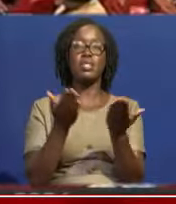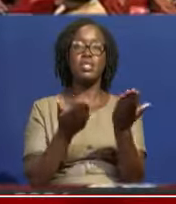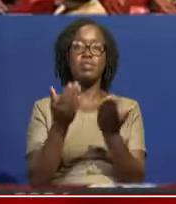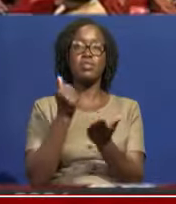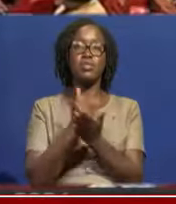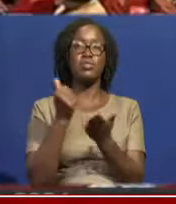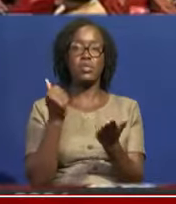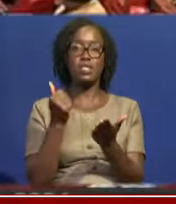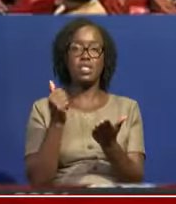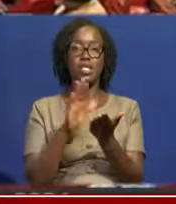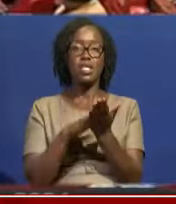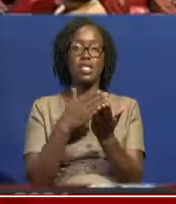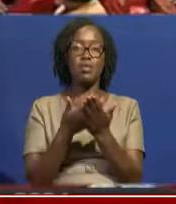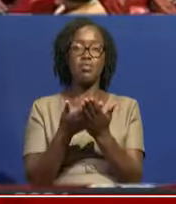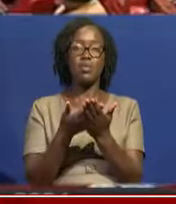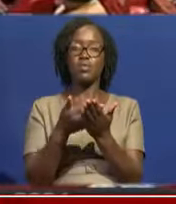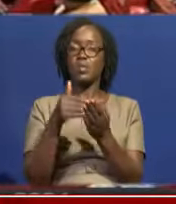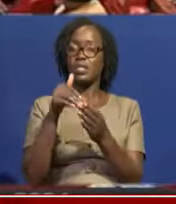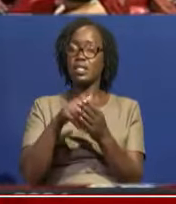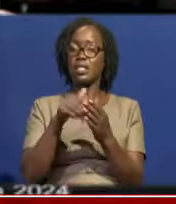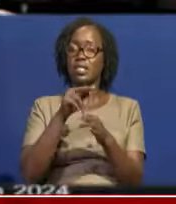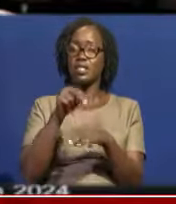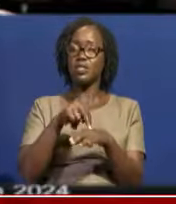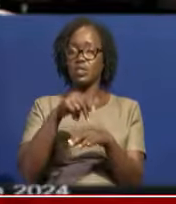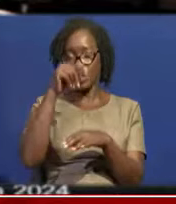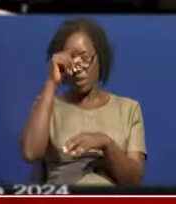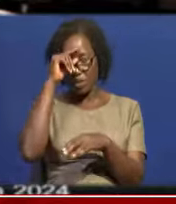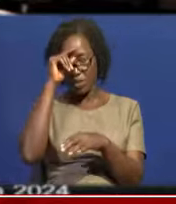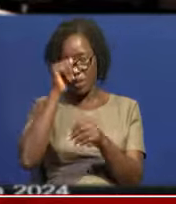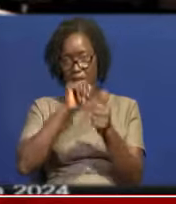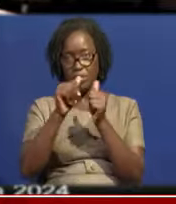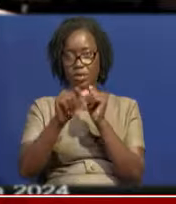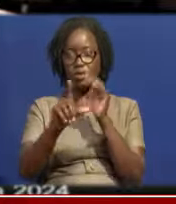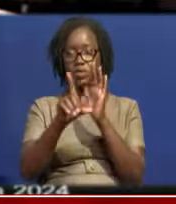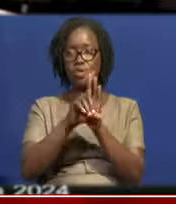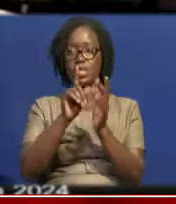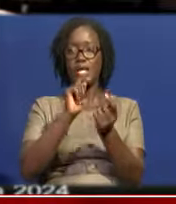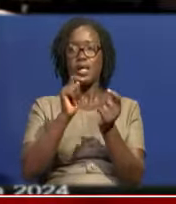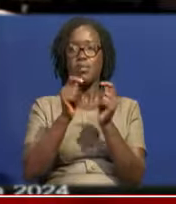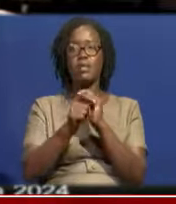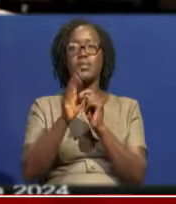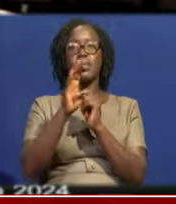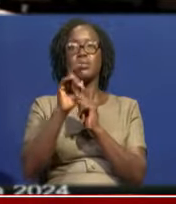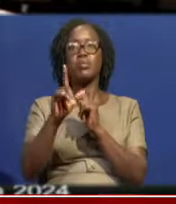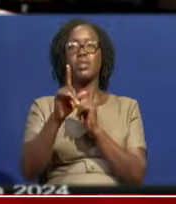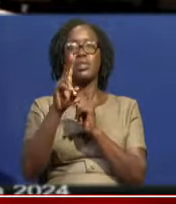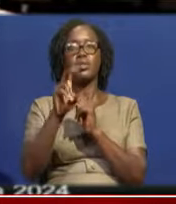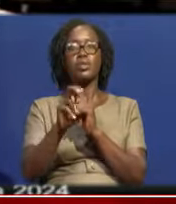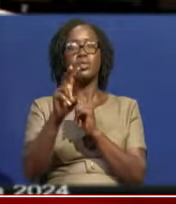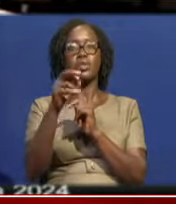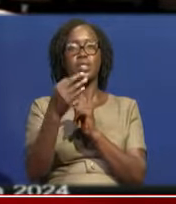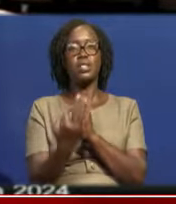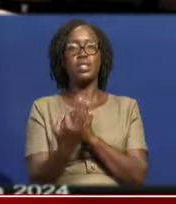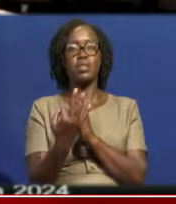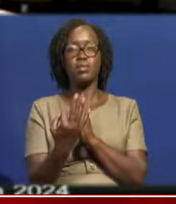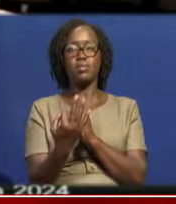offices. The proposals are contained in the National Government Administration Laws Amendment Bill